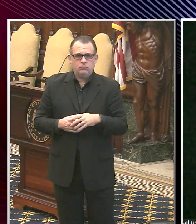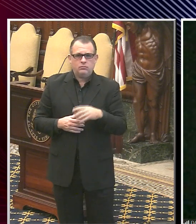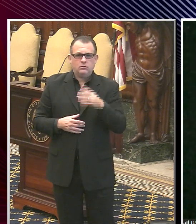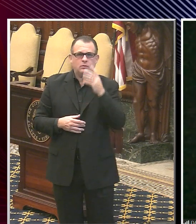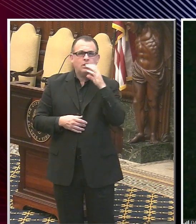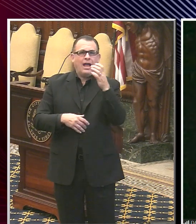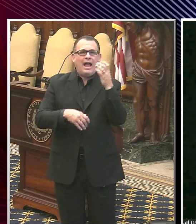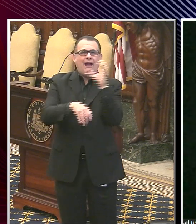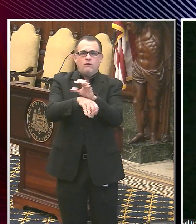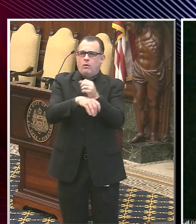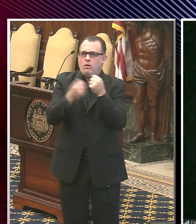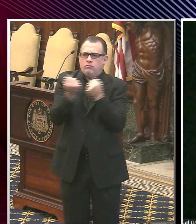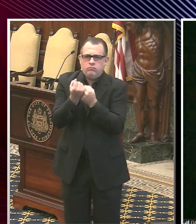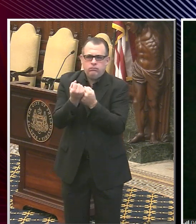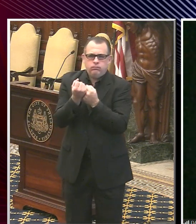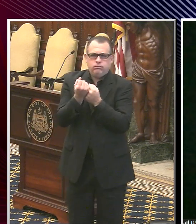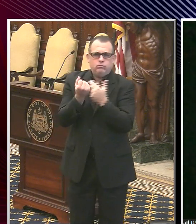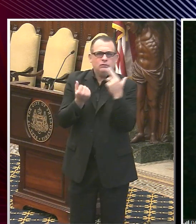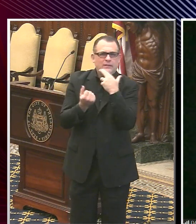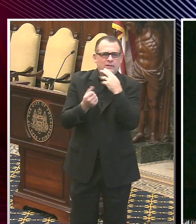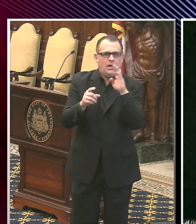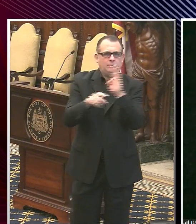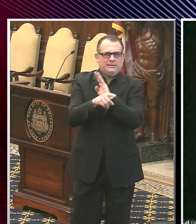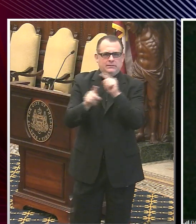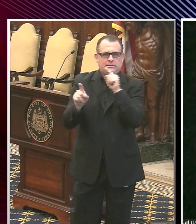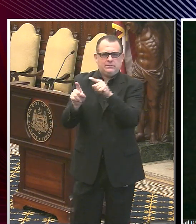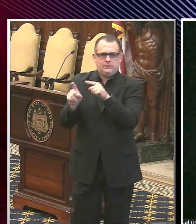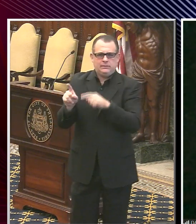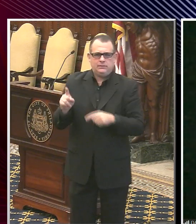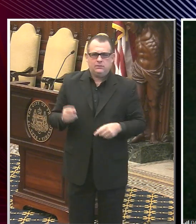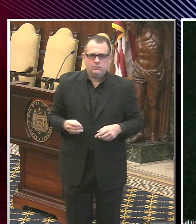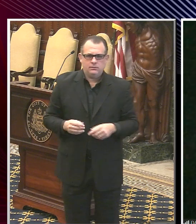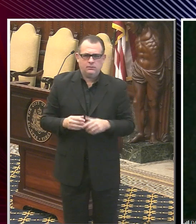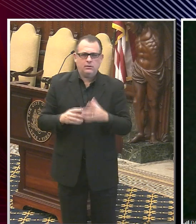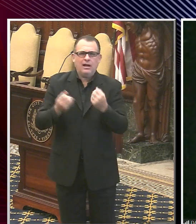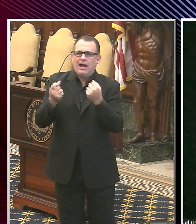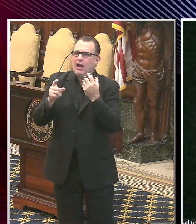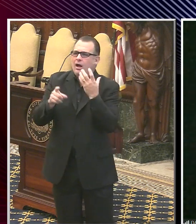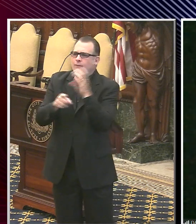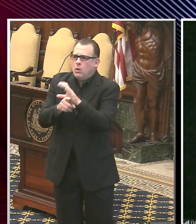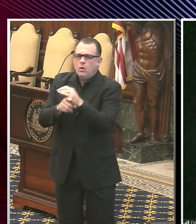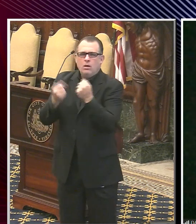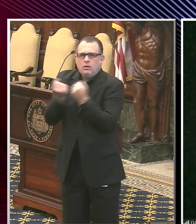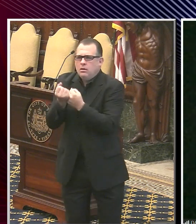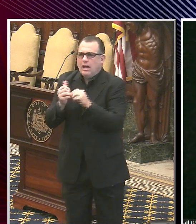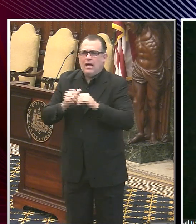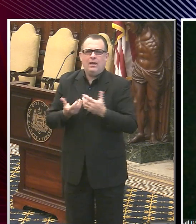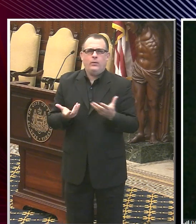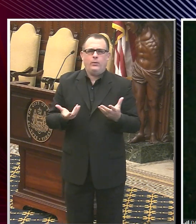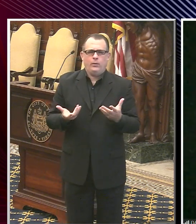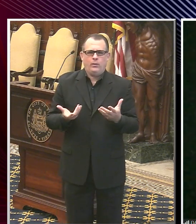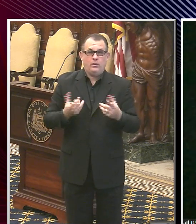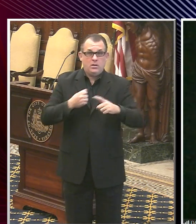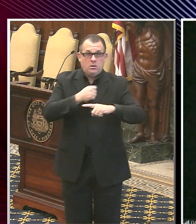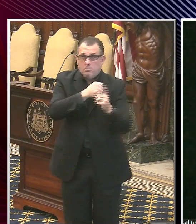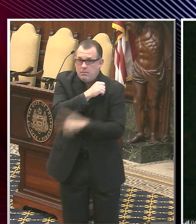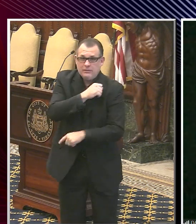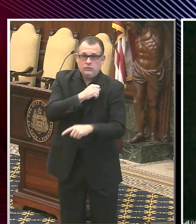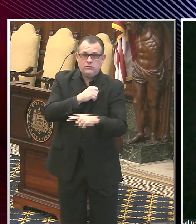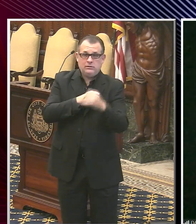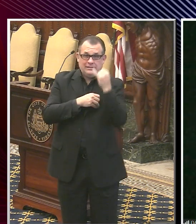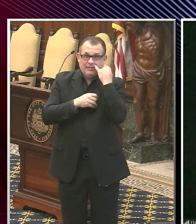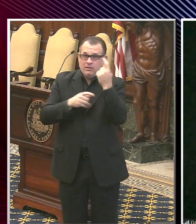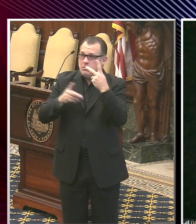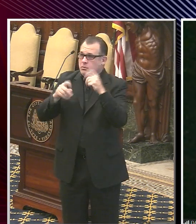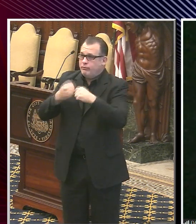and businesses. Can you just go through the enforcement mechanisms? And, are there penalties for violators as it results to